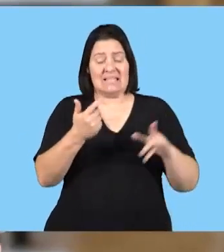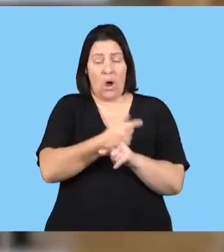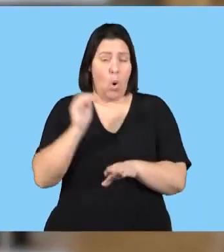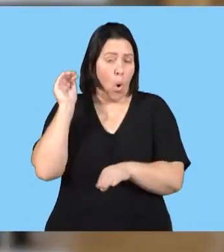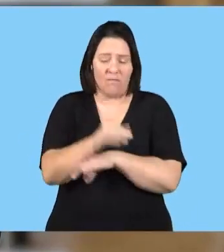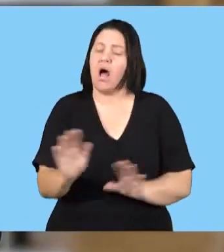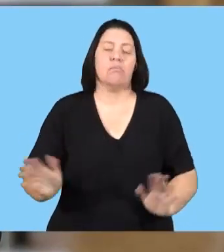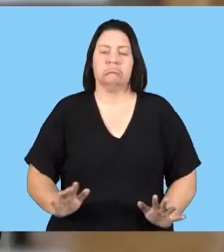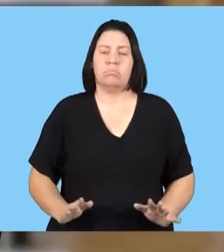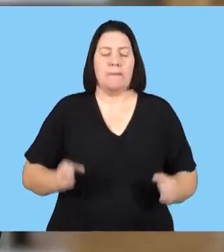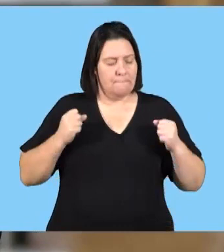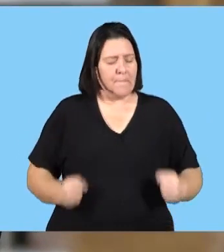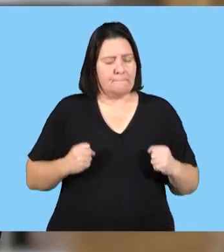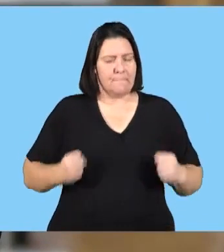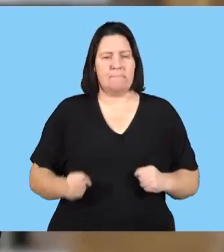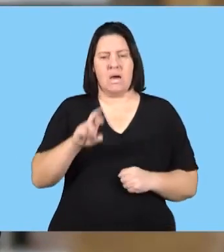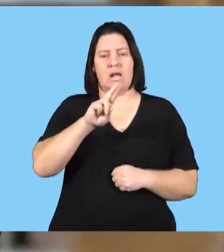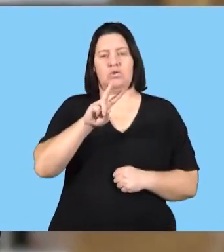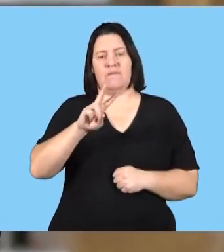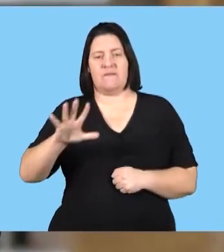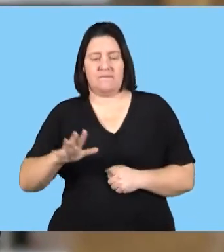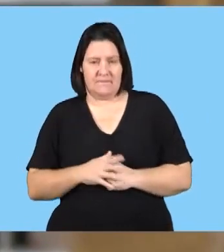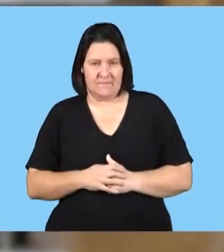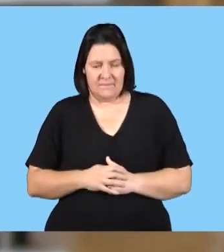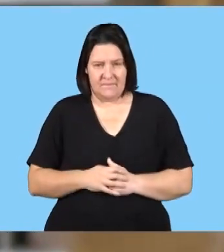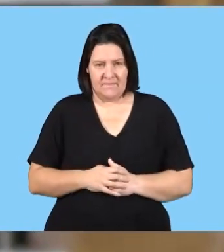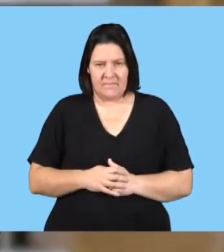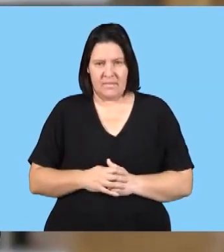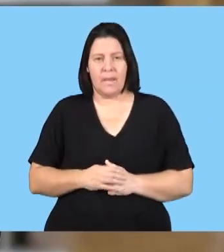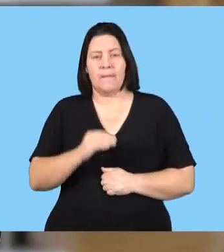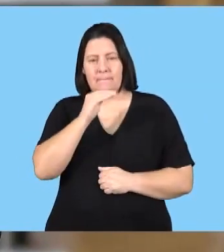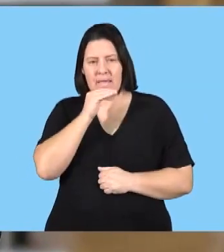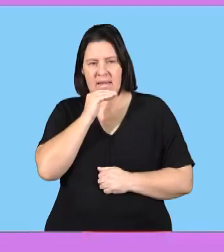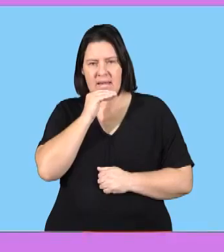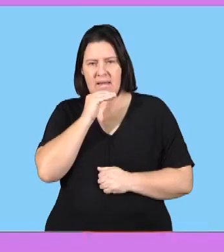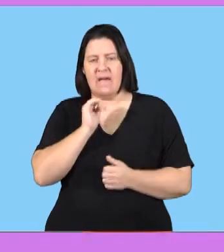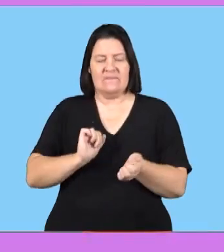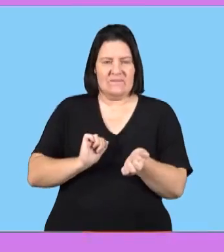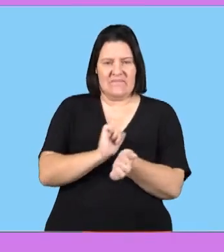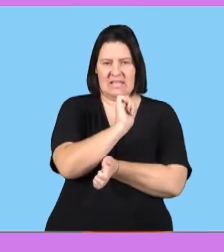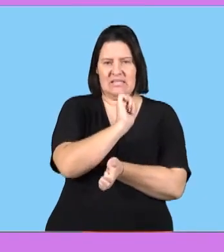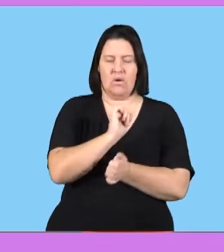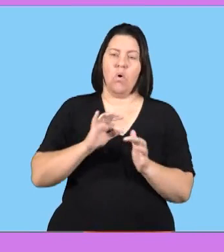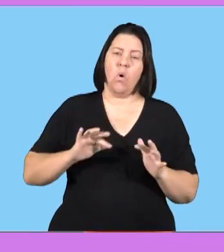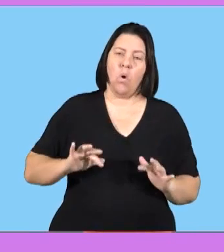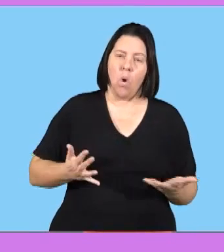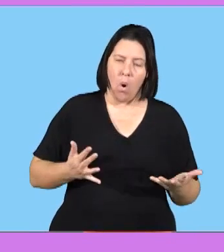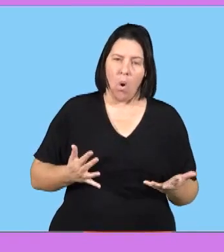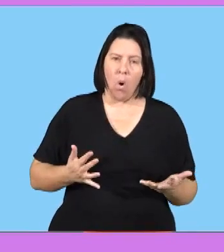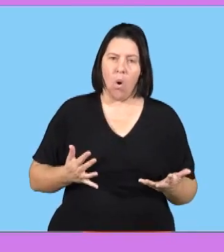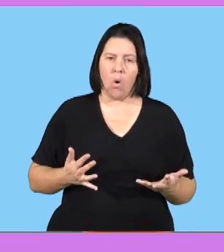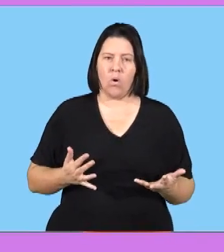6 hours, you are going to pay 25 rand only. This is what we mean by the fixed or